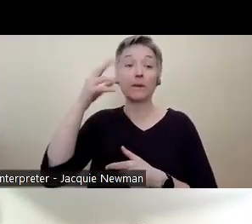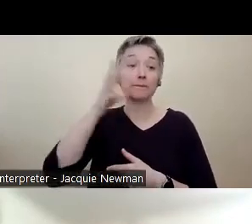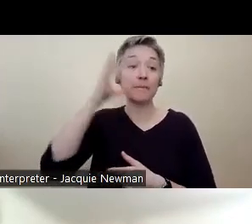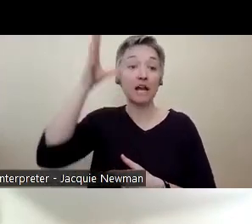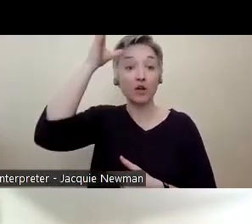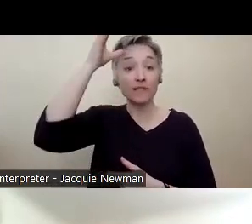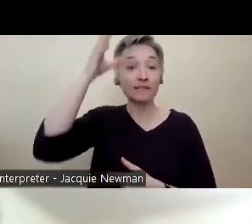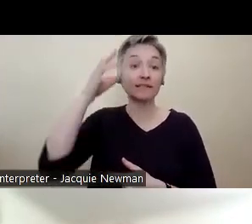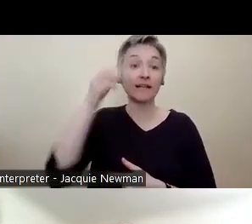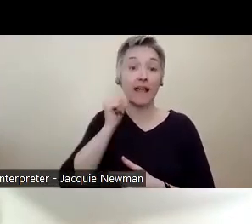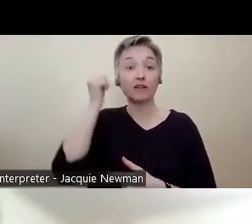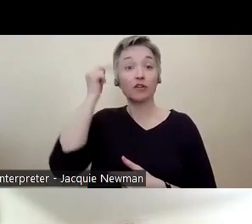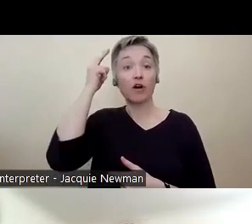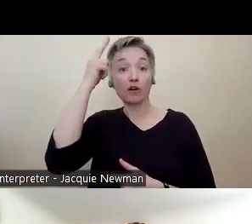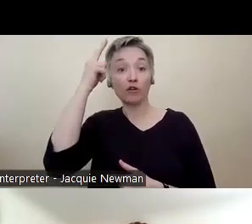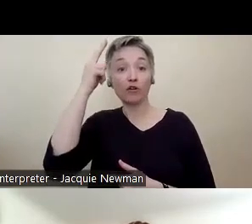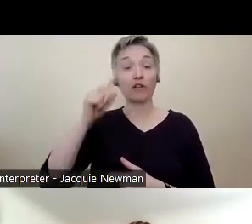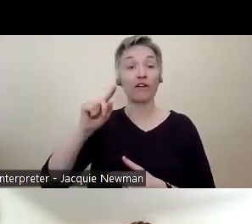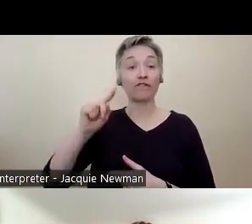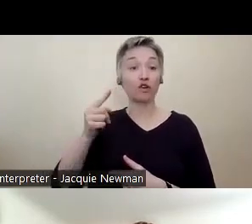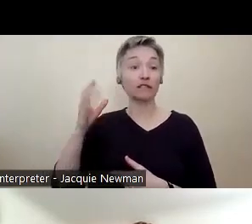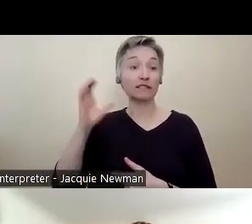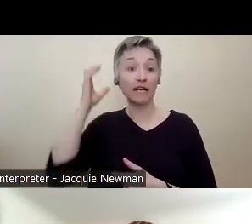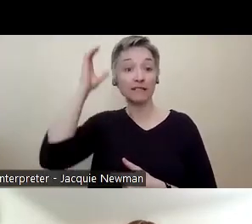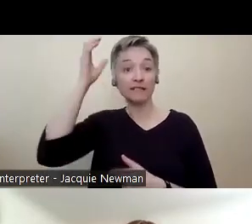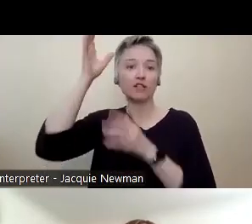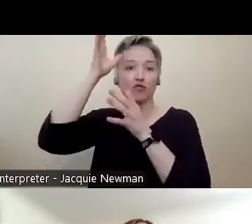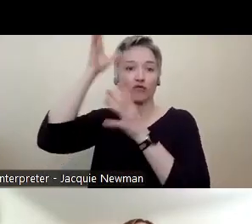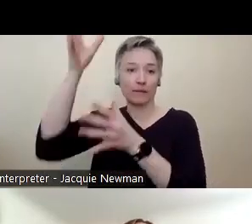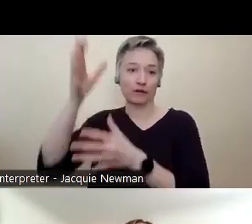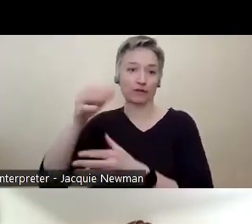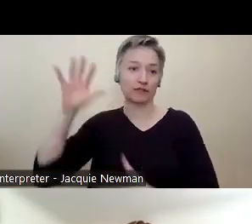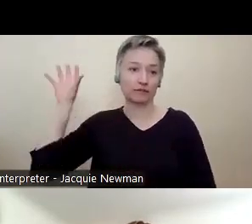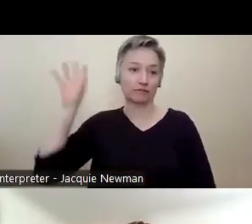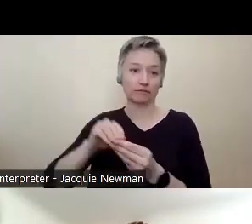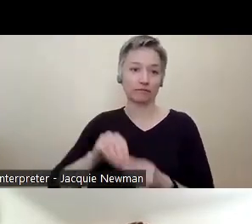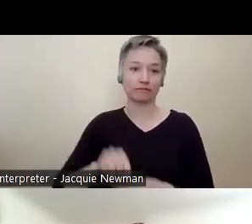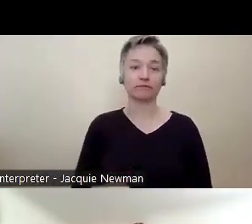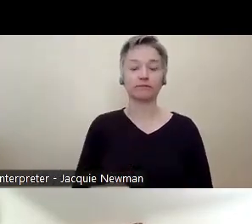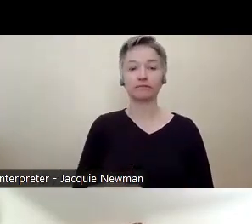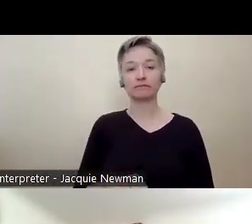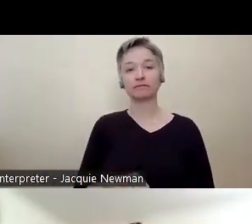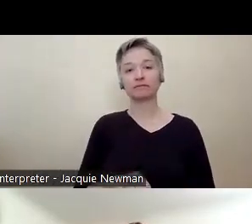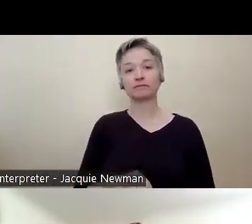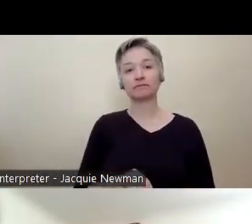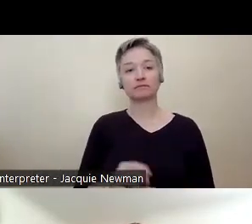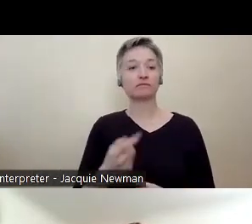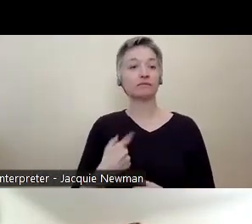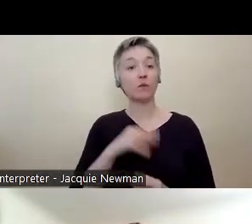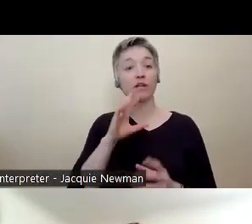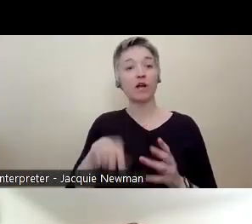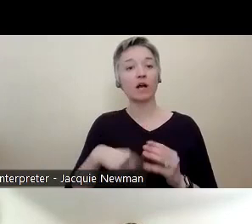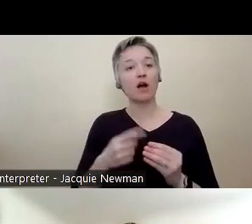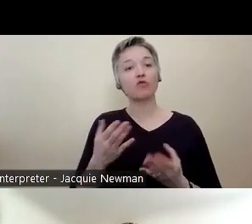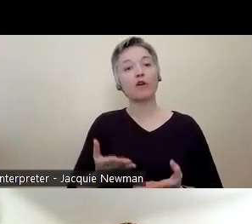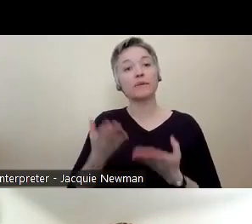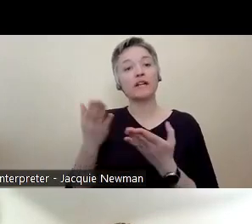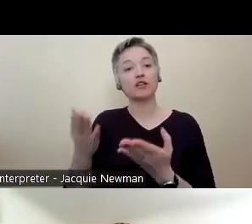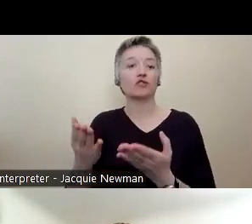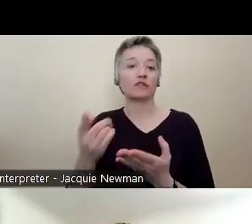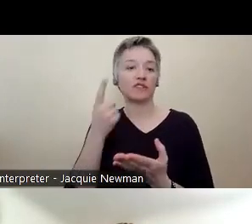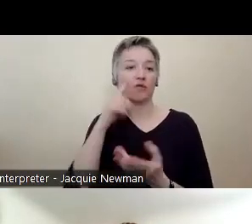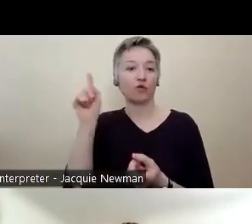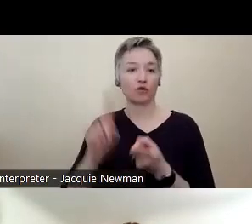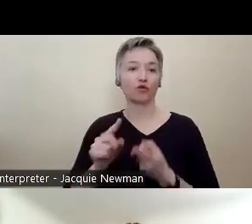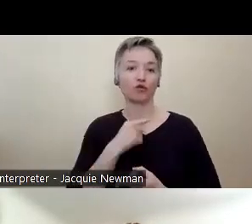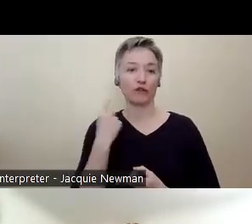aunts, uncles, first cousins, and grandparents. We also talk about recommendations for risk-reducing measures, and I'm going to